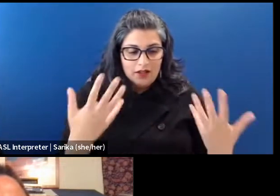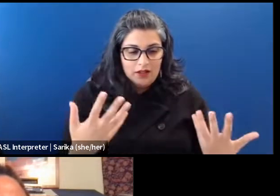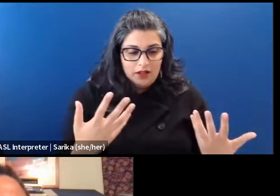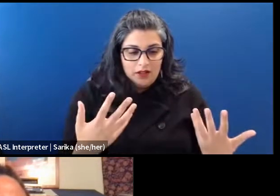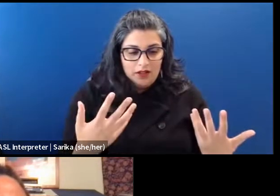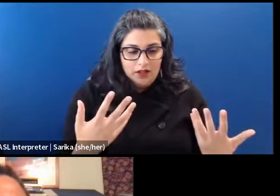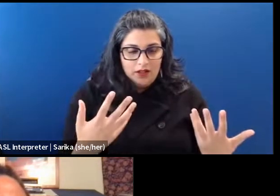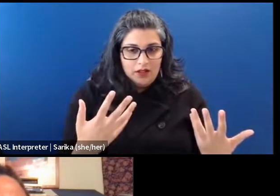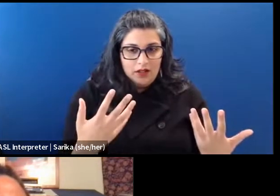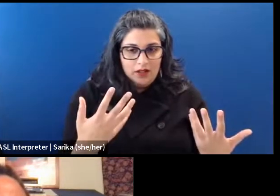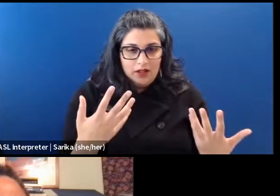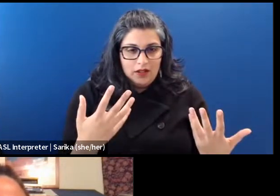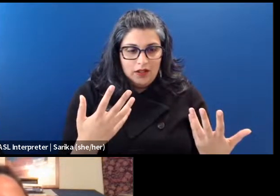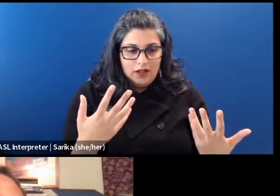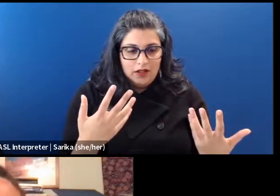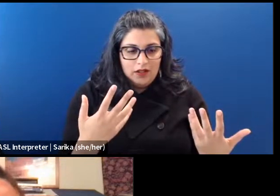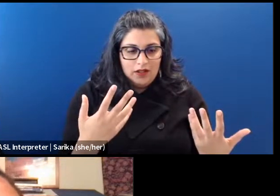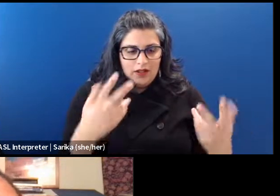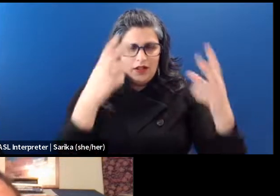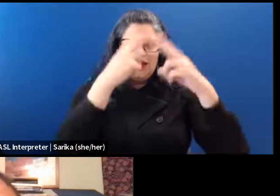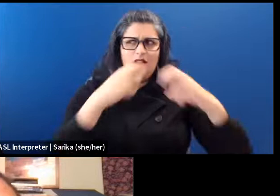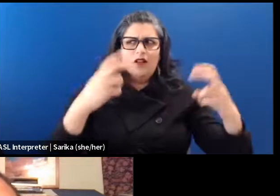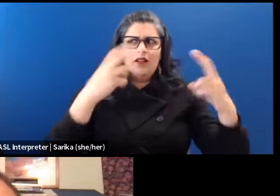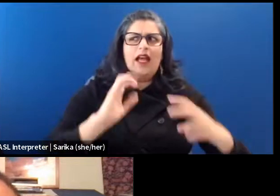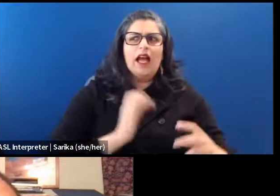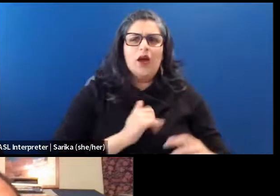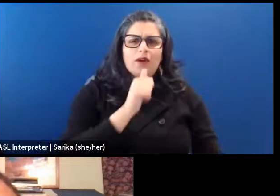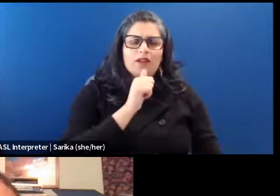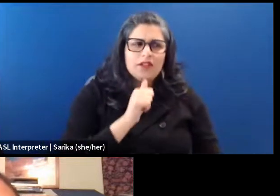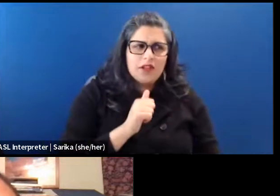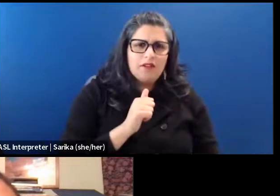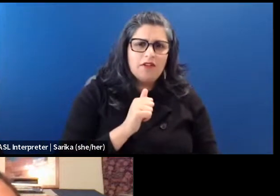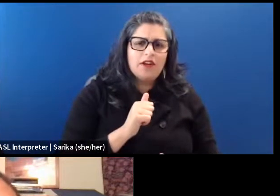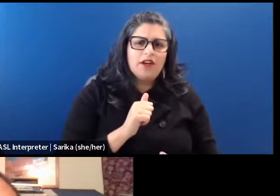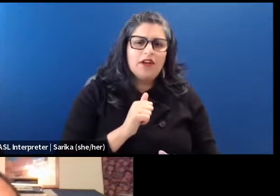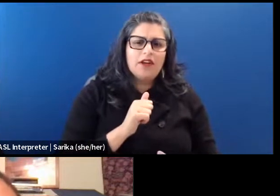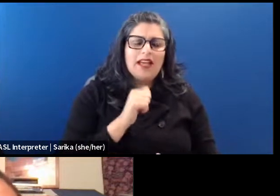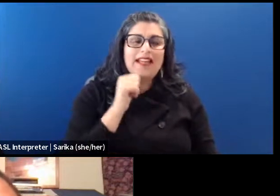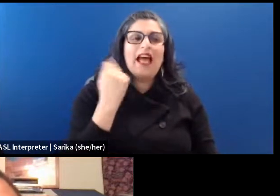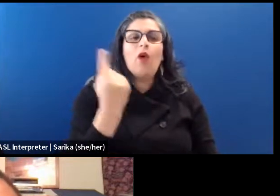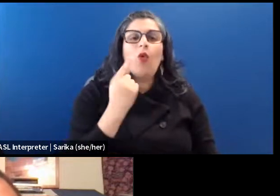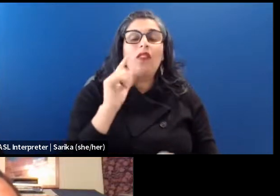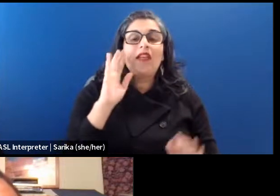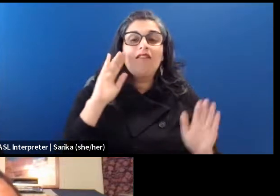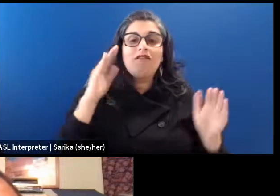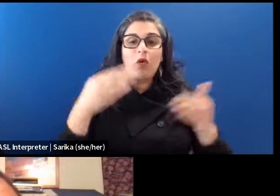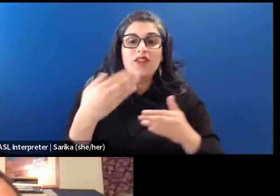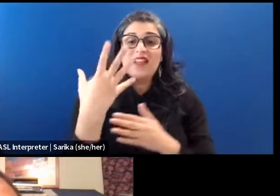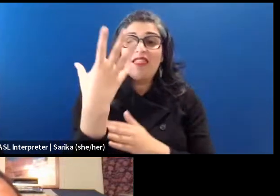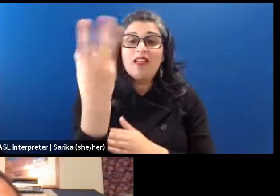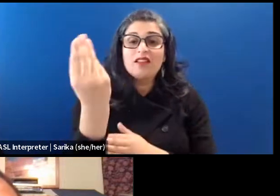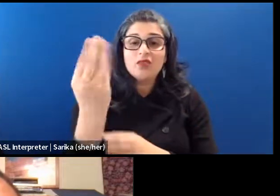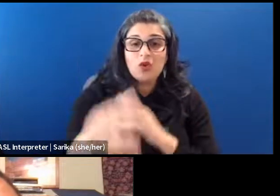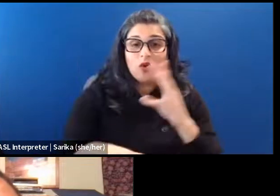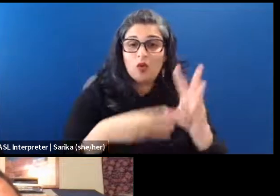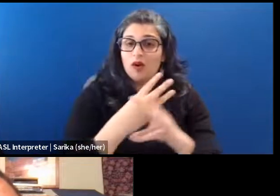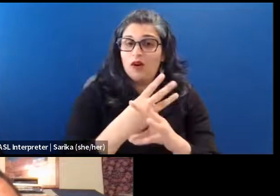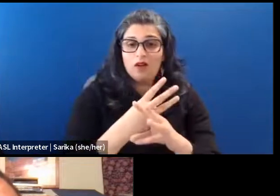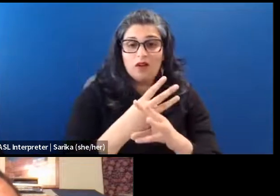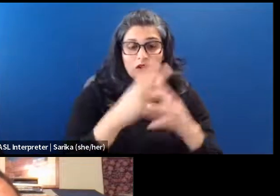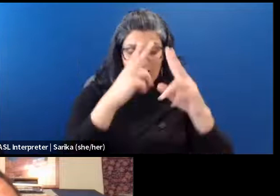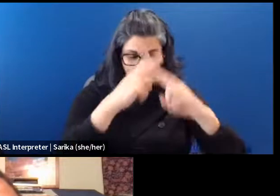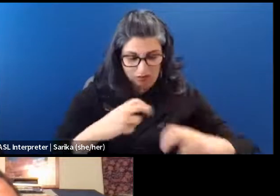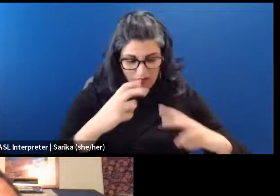towards our own lives and our suffering, and not just focusing on the external world. I was not